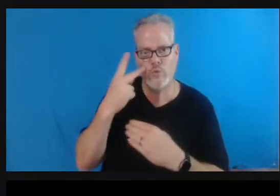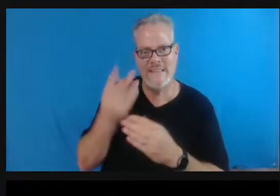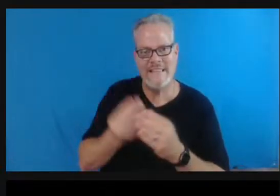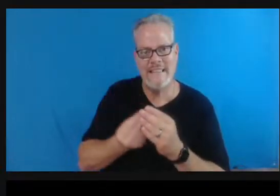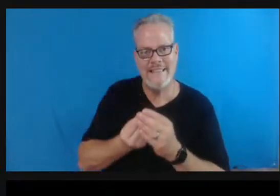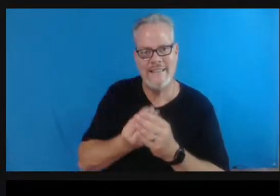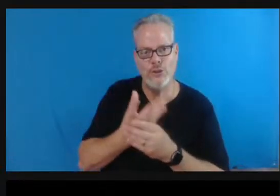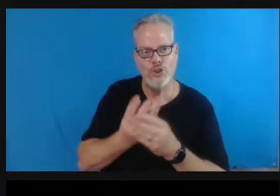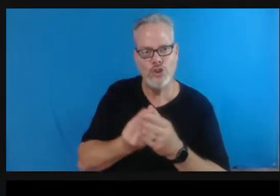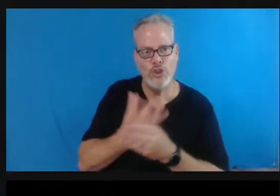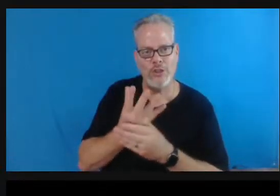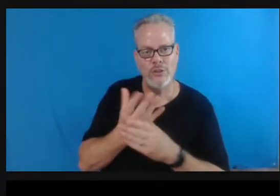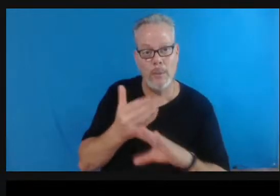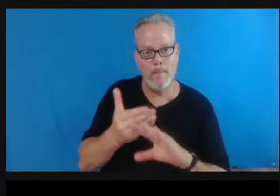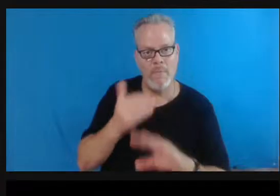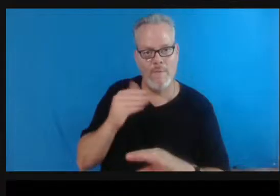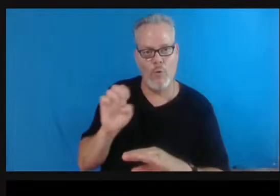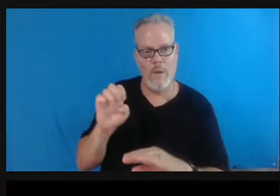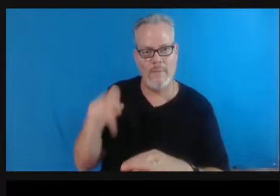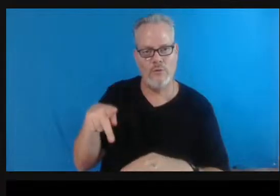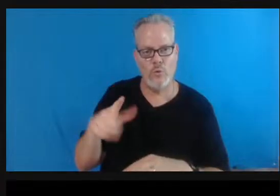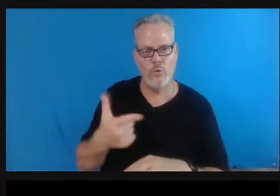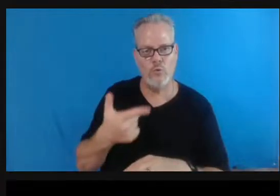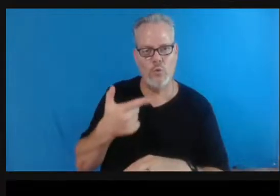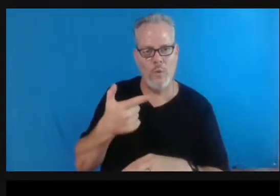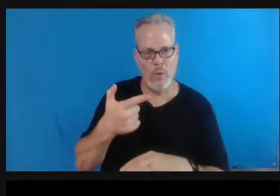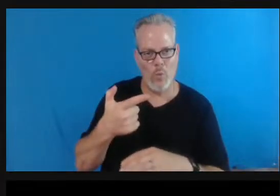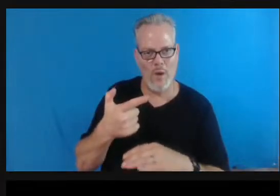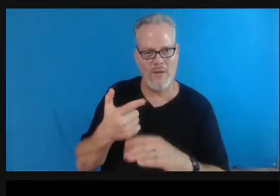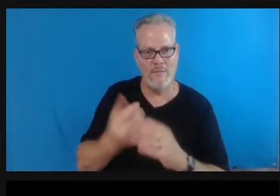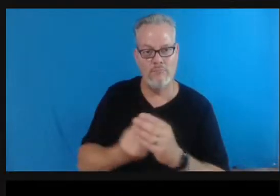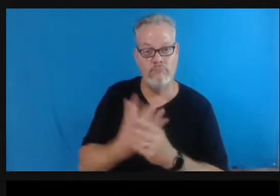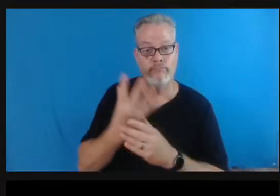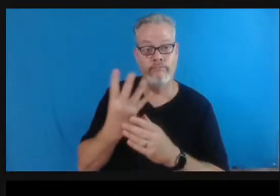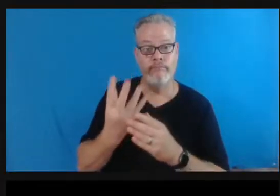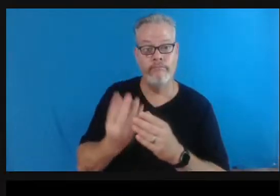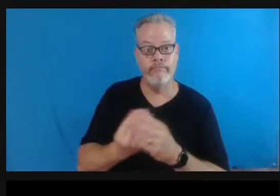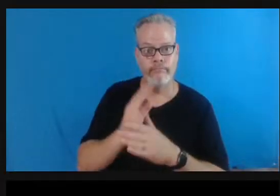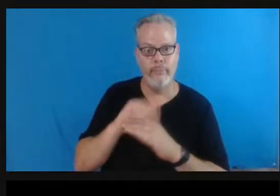episode 21 and an ooze up flow right afterwards.